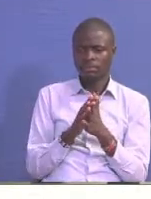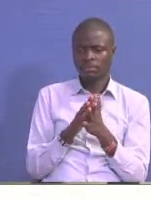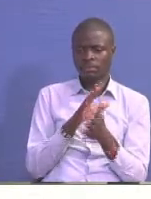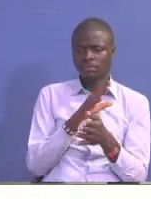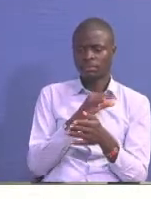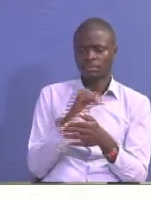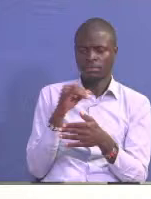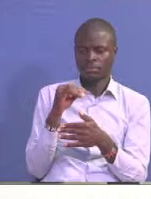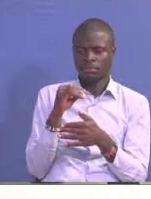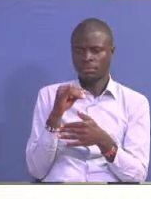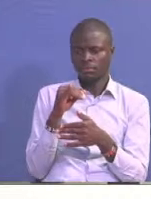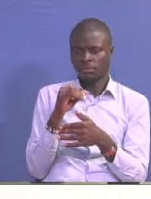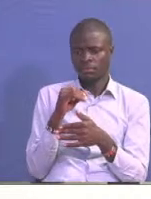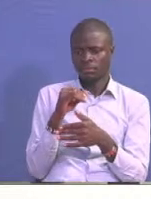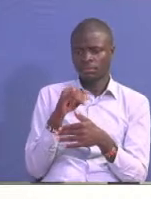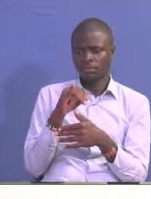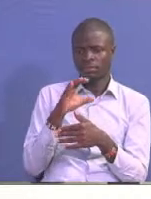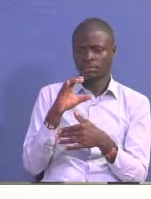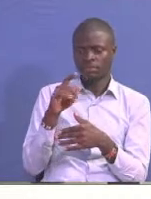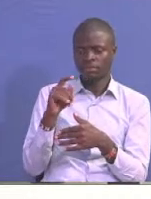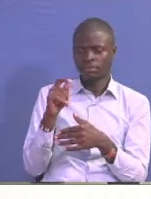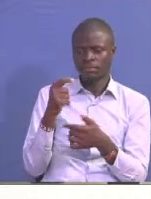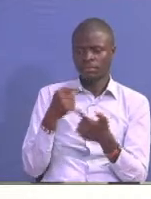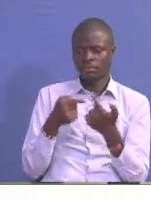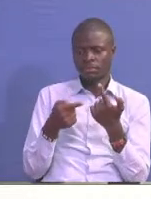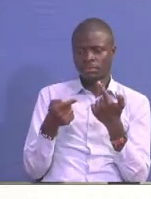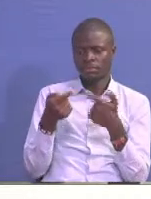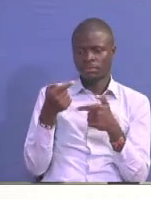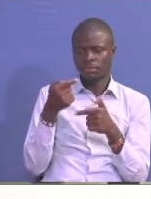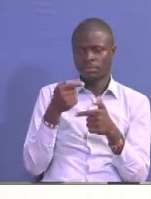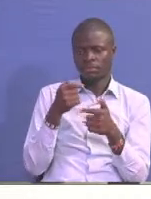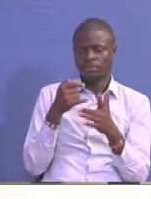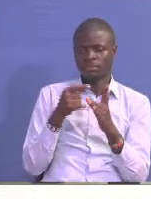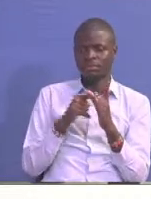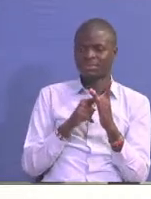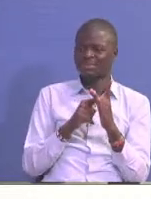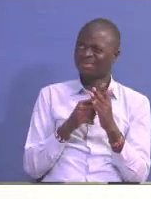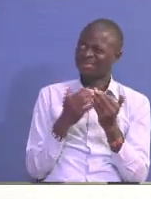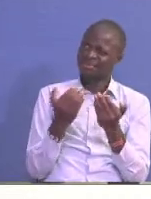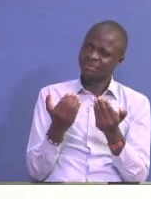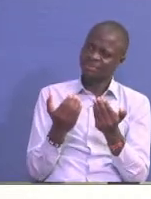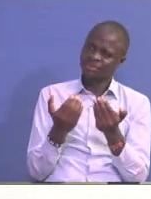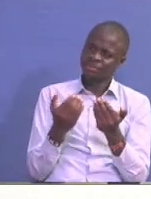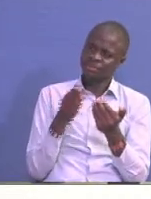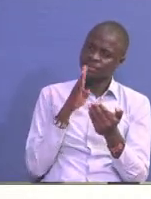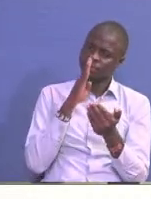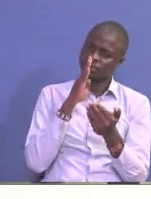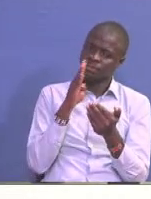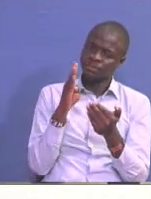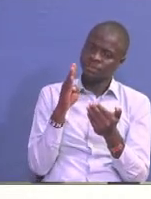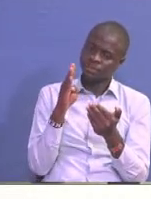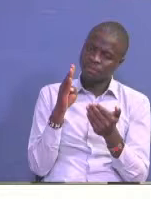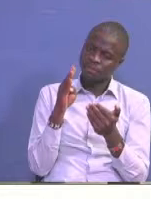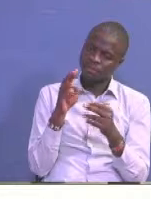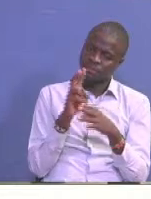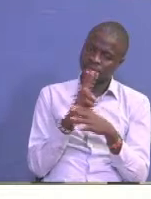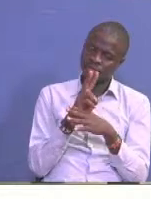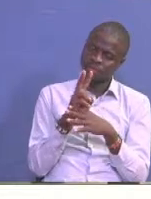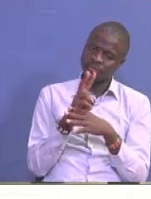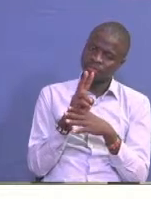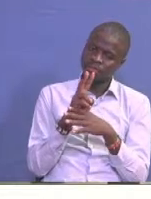and the ICT came, and it has started now becoming very,